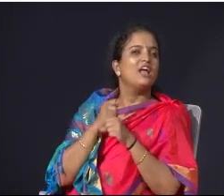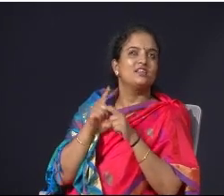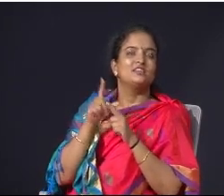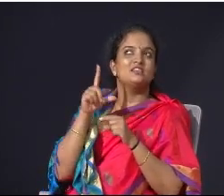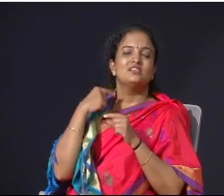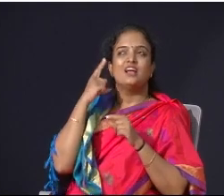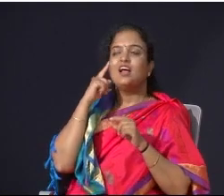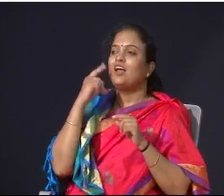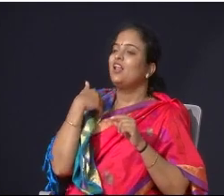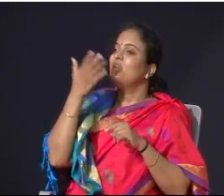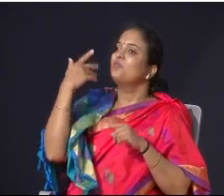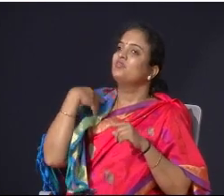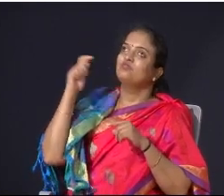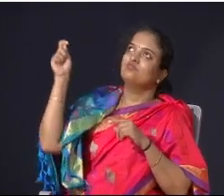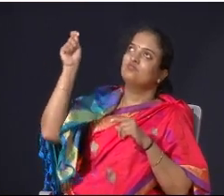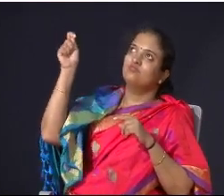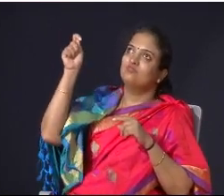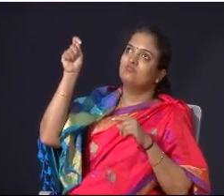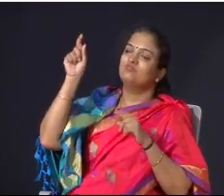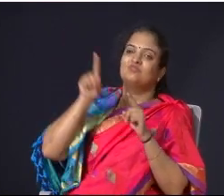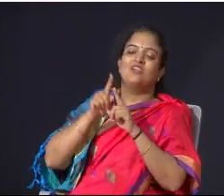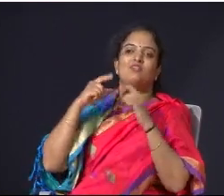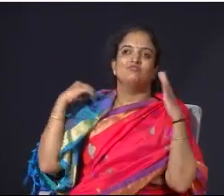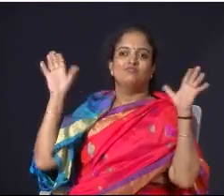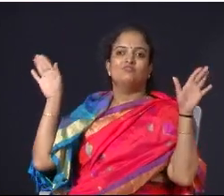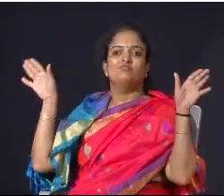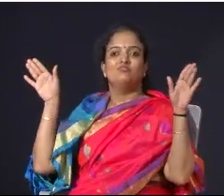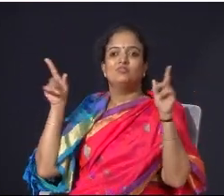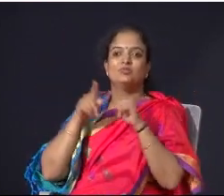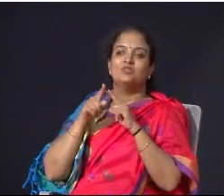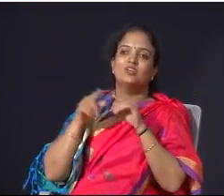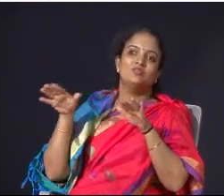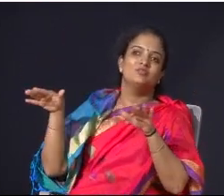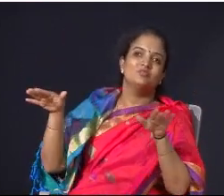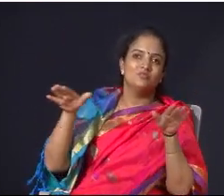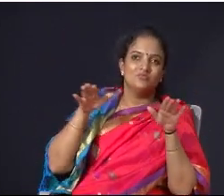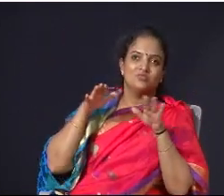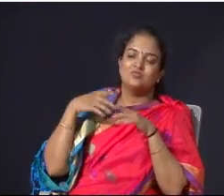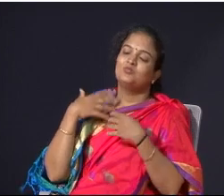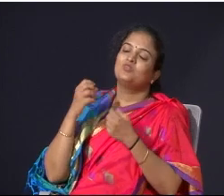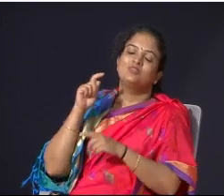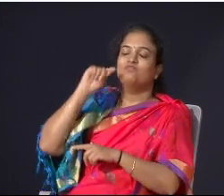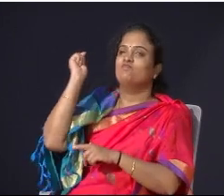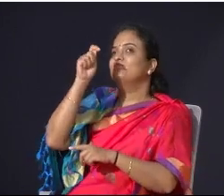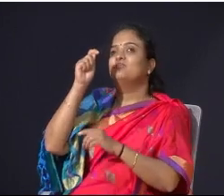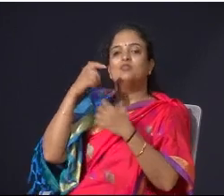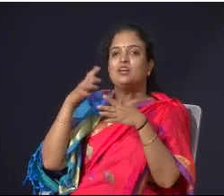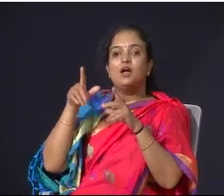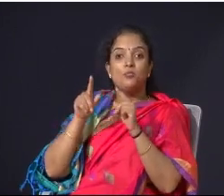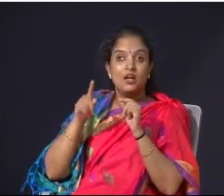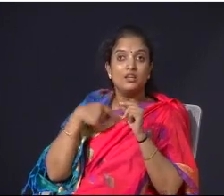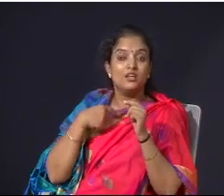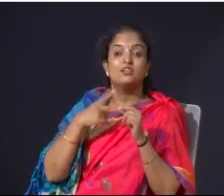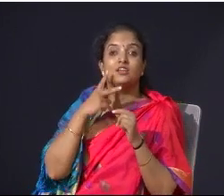wings, wear white dresses, and they float around and, just give what we want. But I